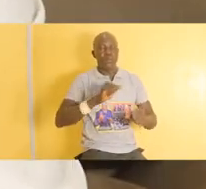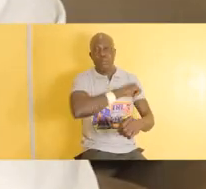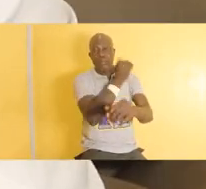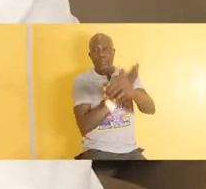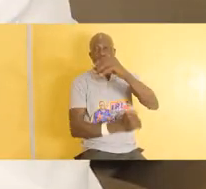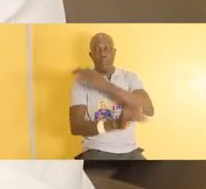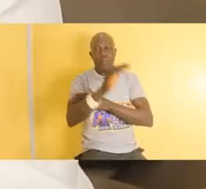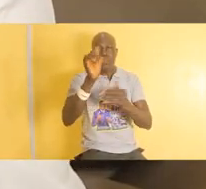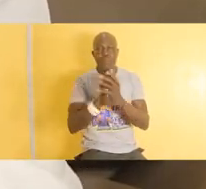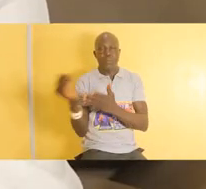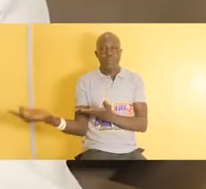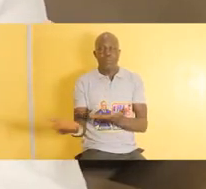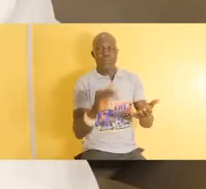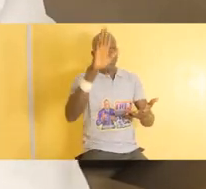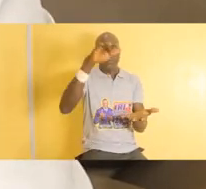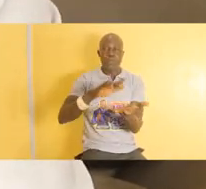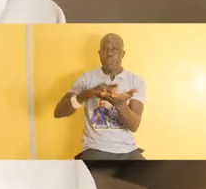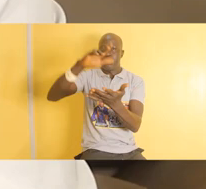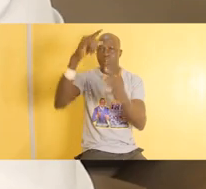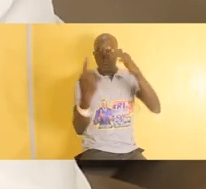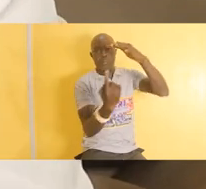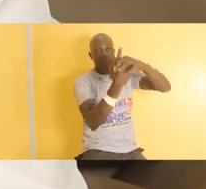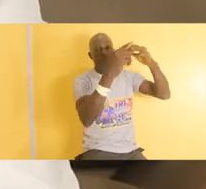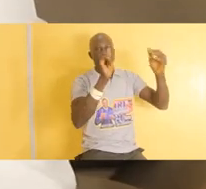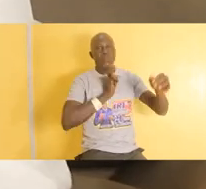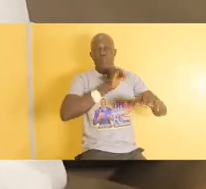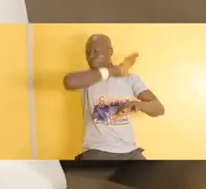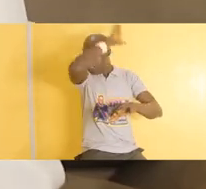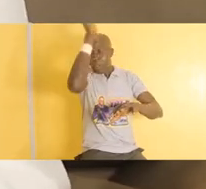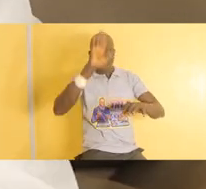of the Almighty God. Ó máa gbé ògo rẹ̀ jáde. Amen. Bring out your goal. Sọ pé mi ò